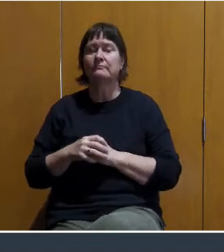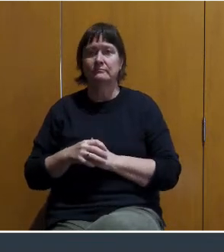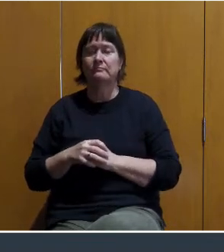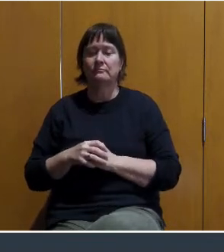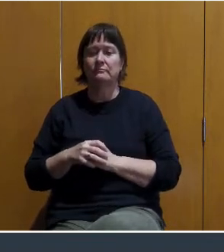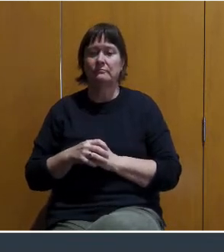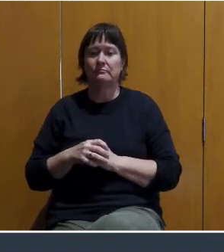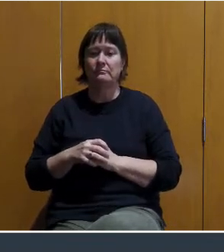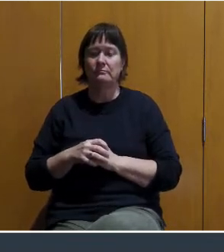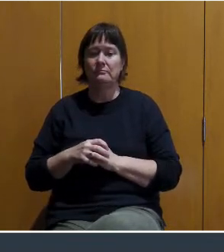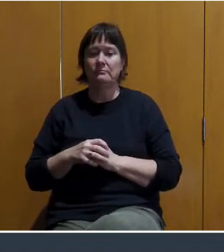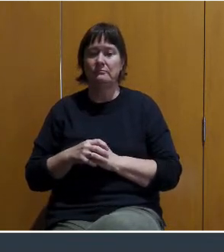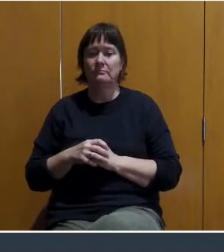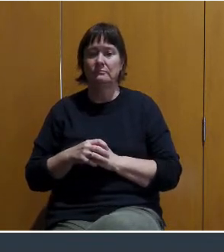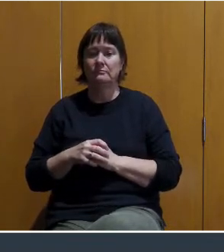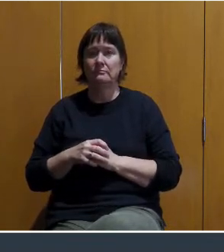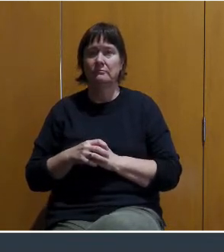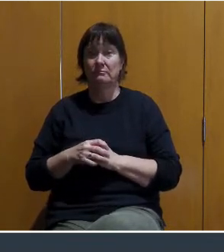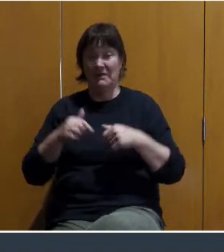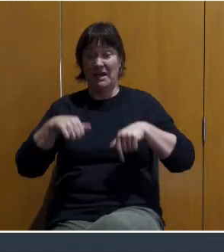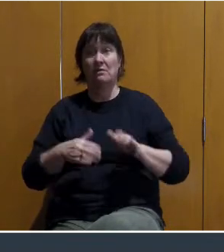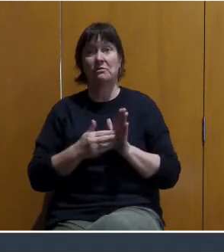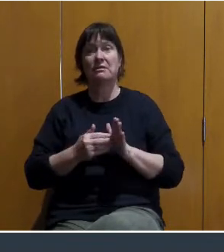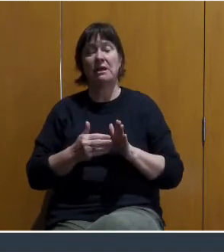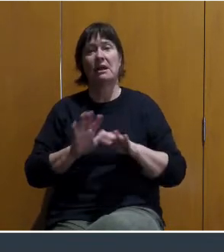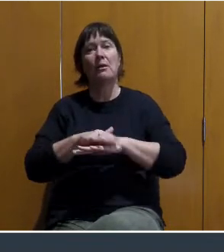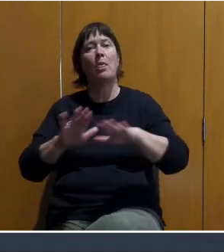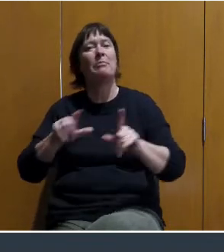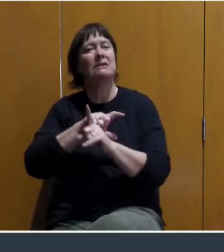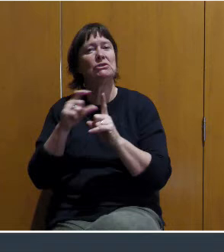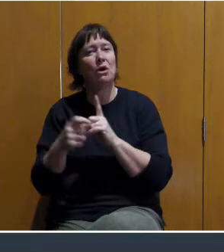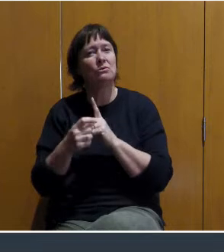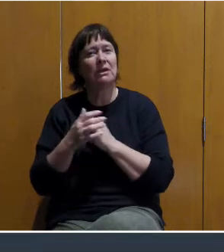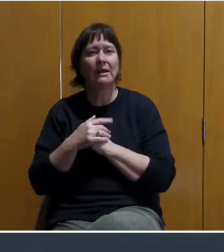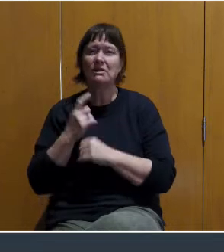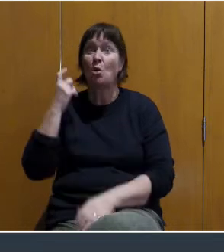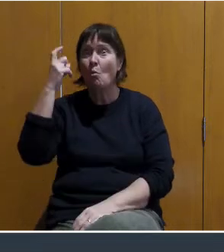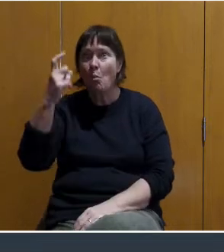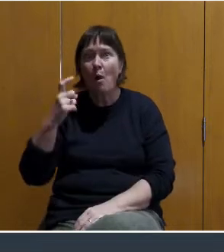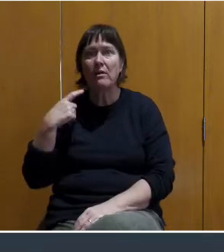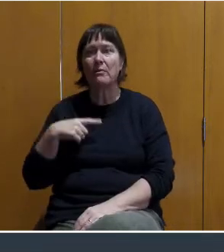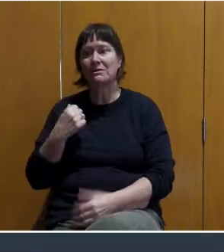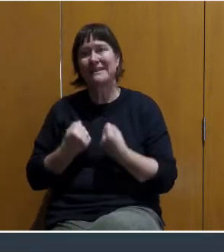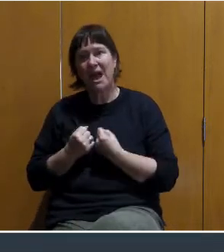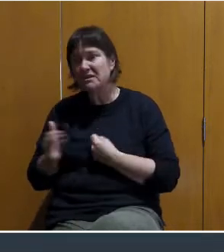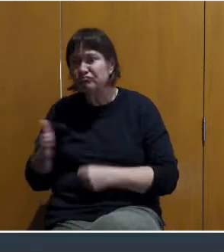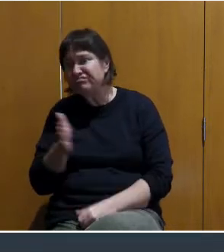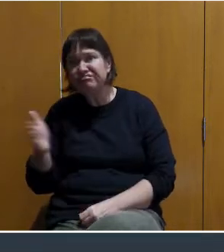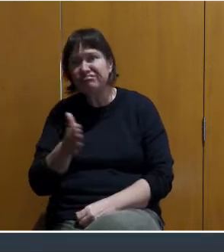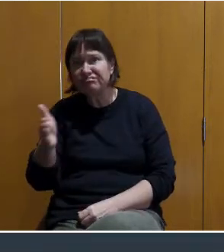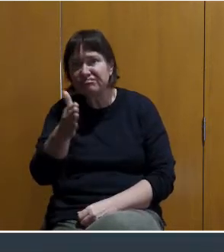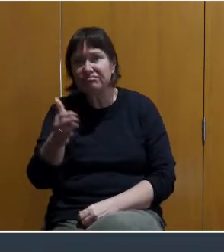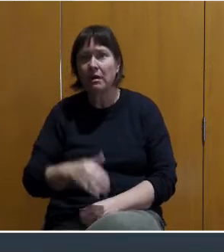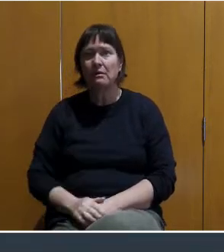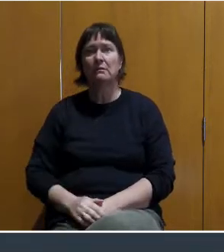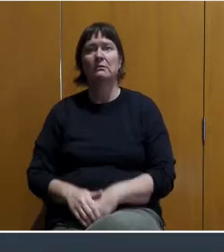you'd have to agree that our beach culture in New Zealand is very concerning with vehicles especially and